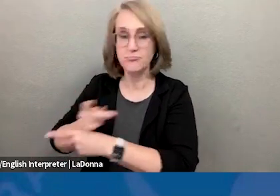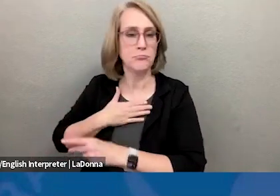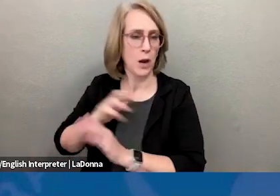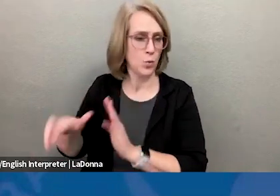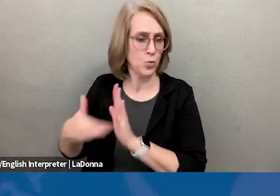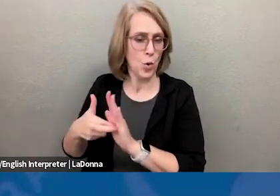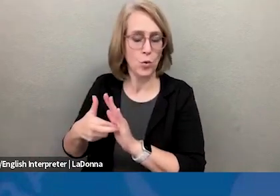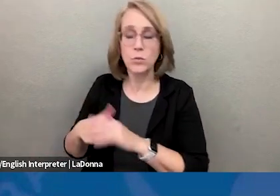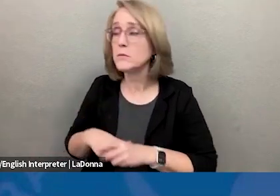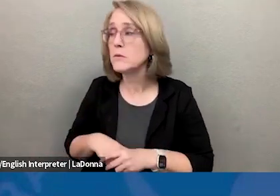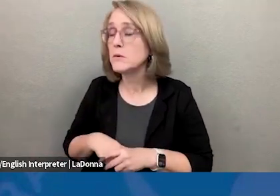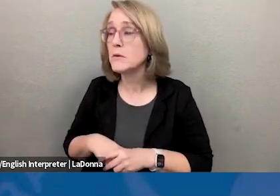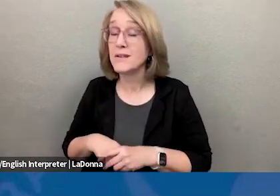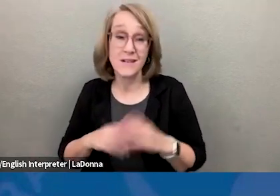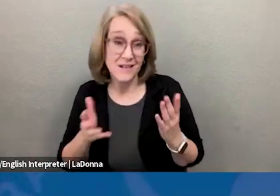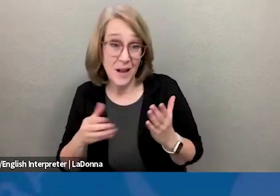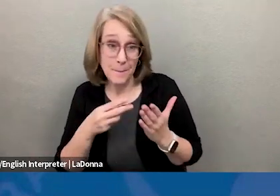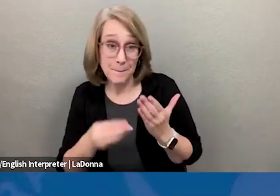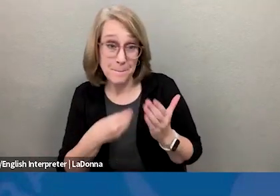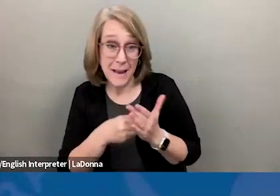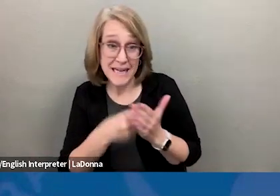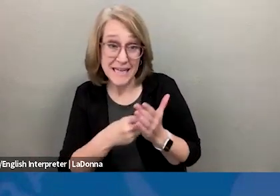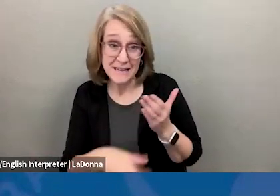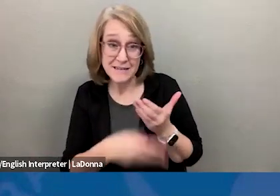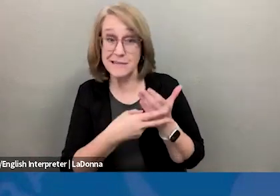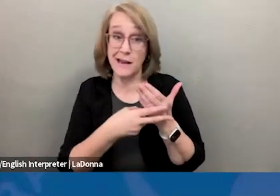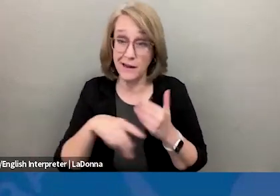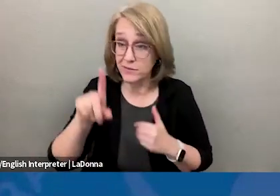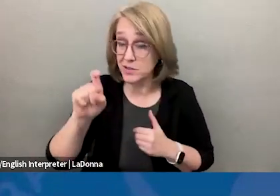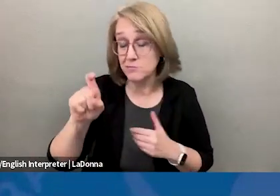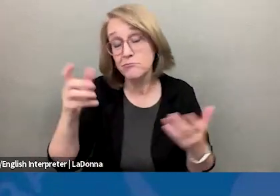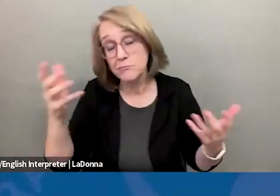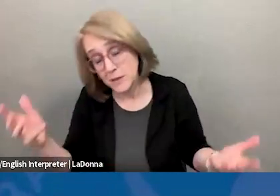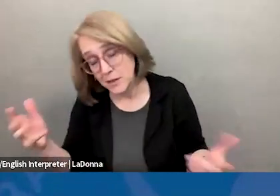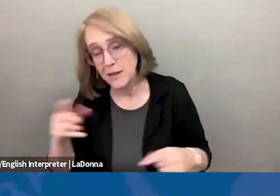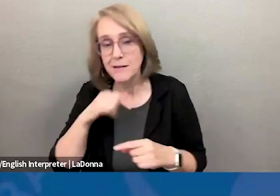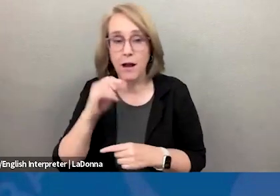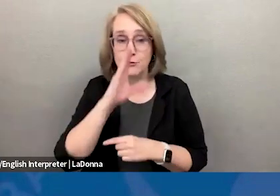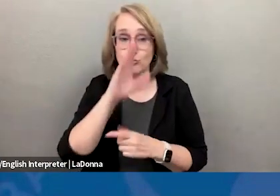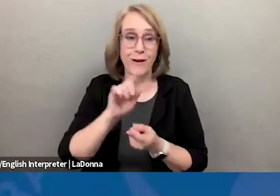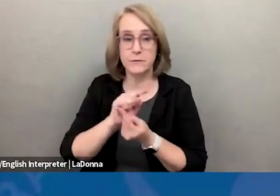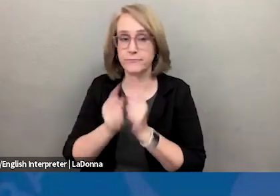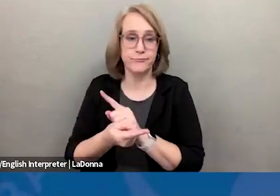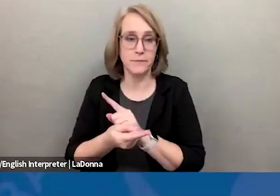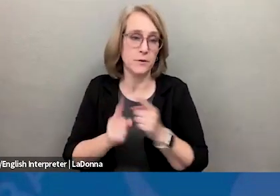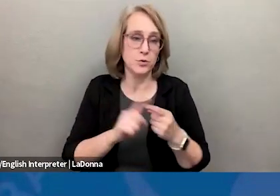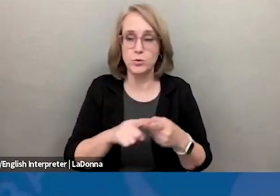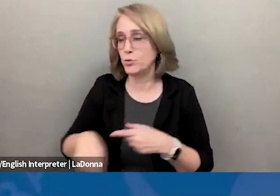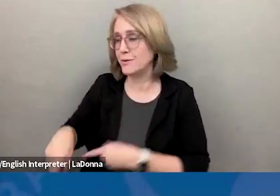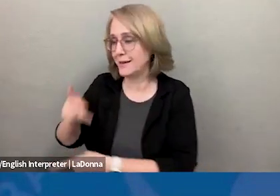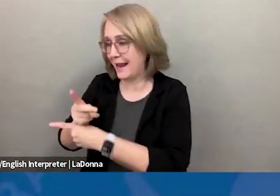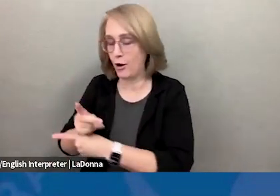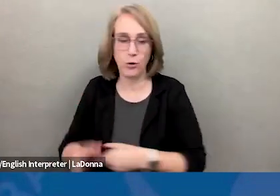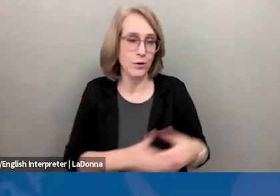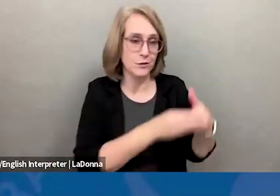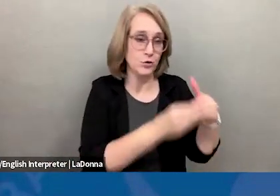necessarily into saving dollars, but one could say that if the caregiver support program services